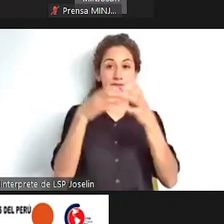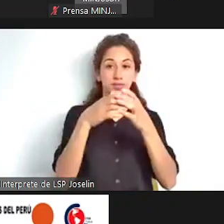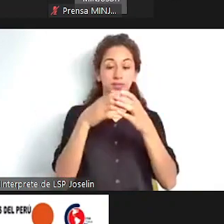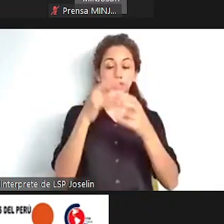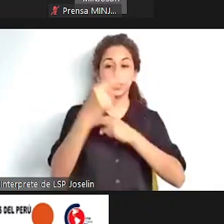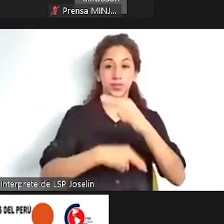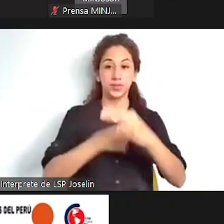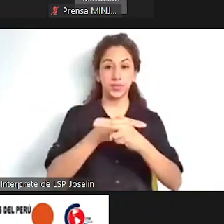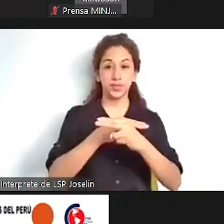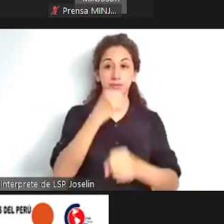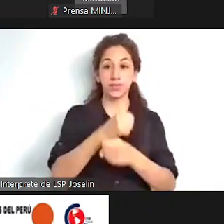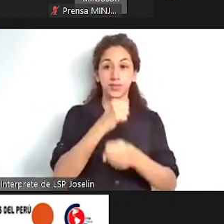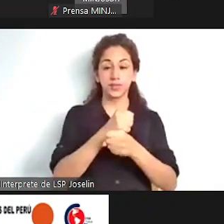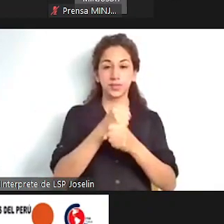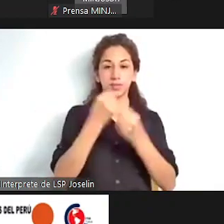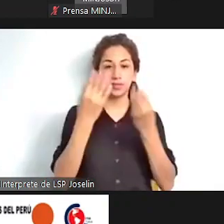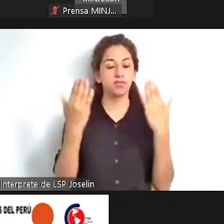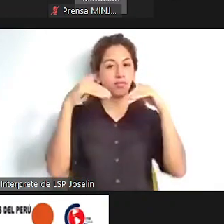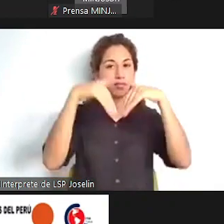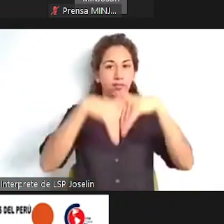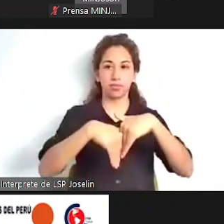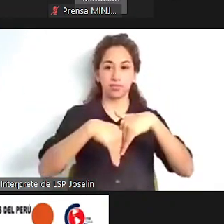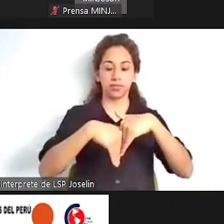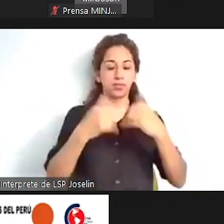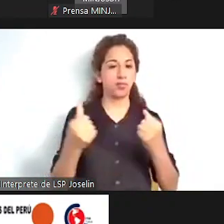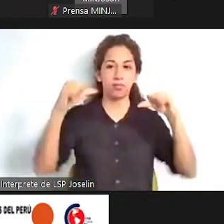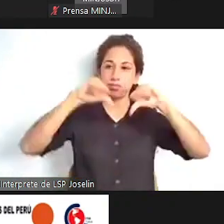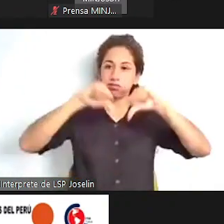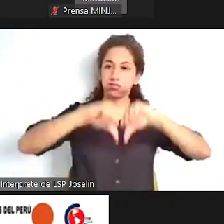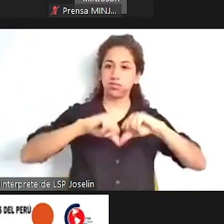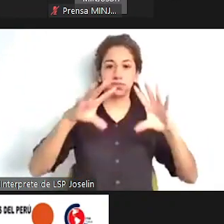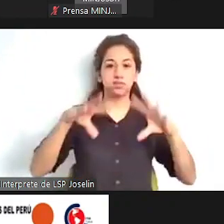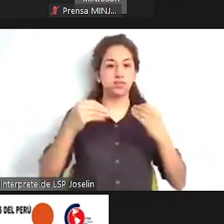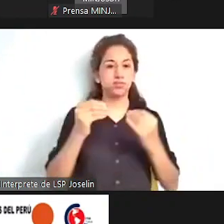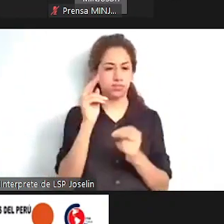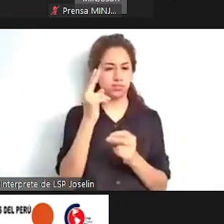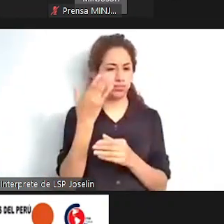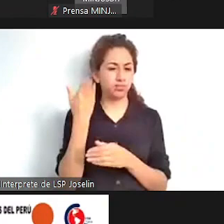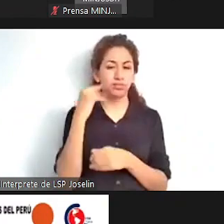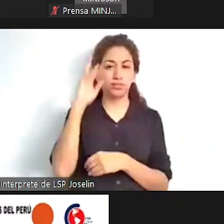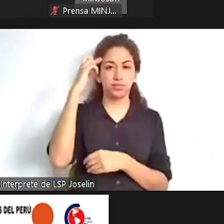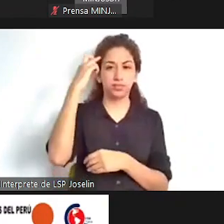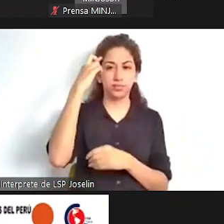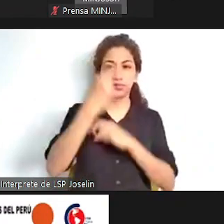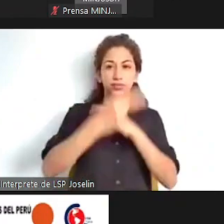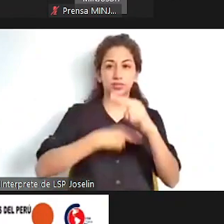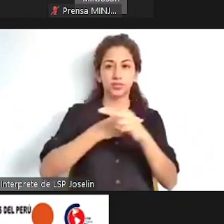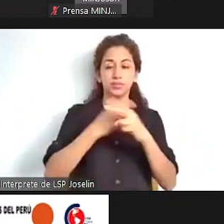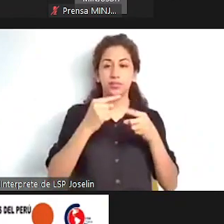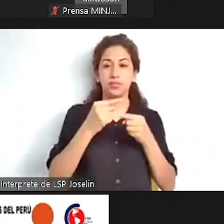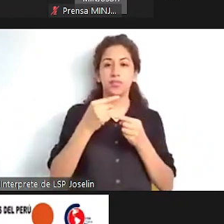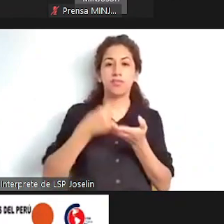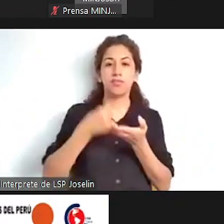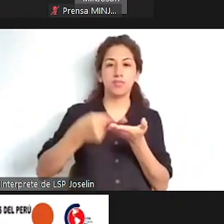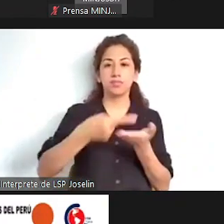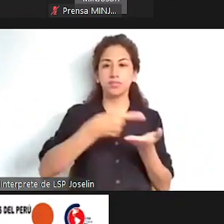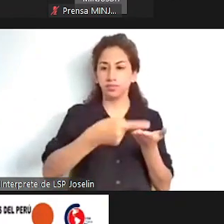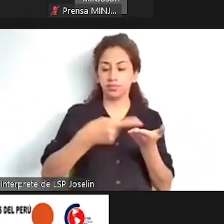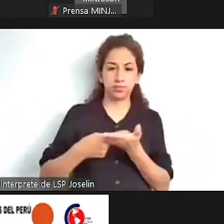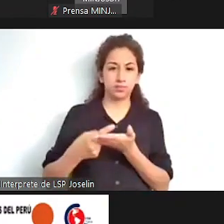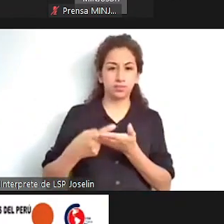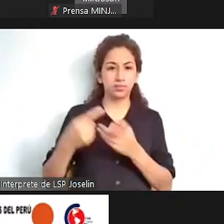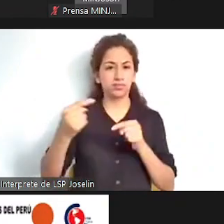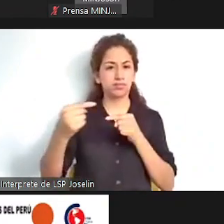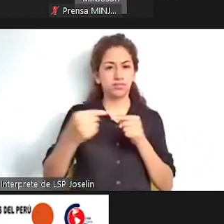terms of the national council of workers of labor failed and the national policy of competitiveness and